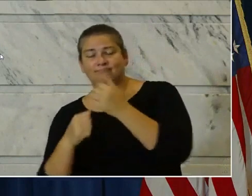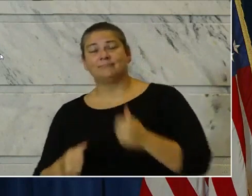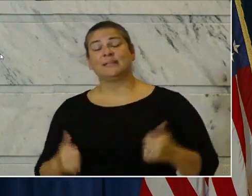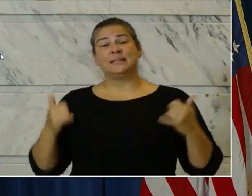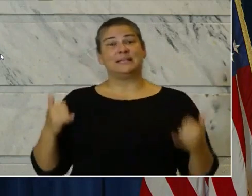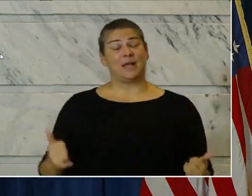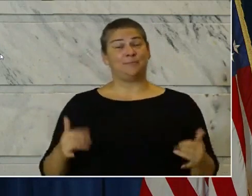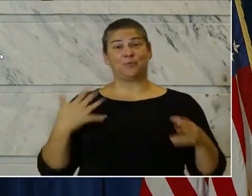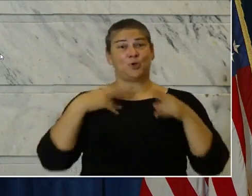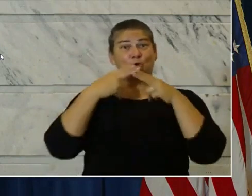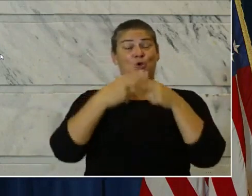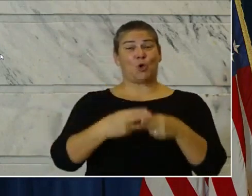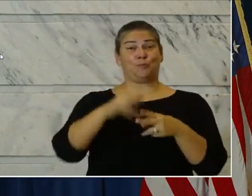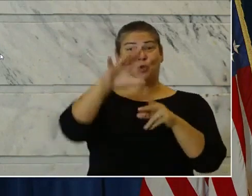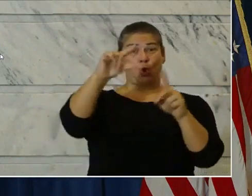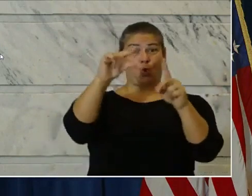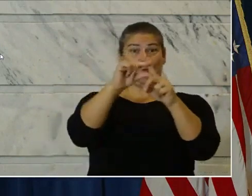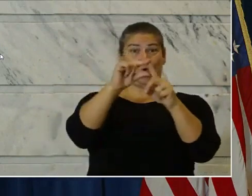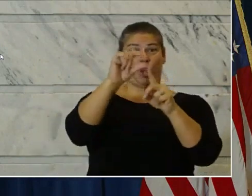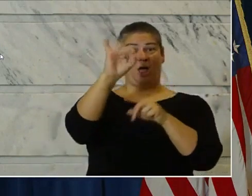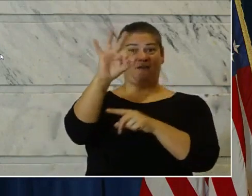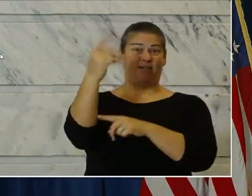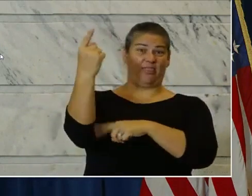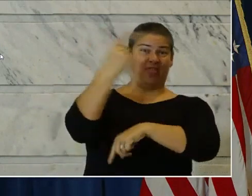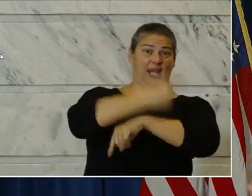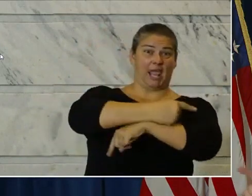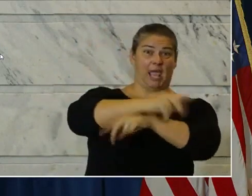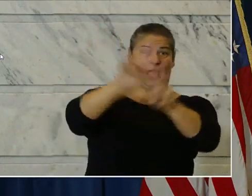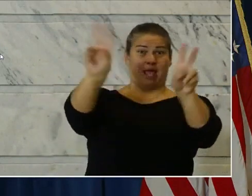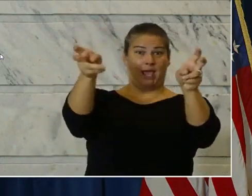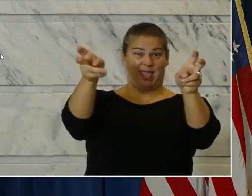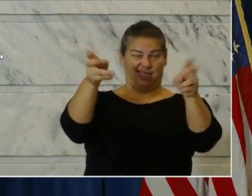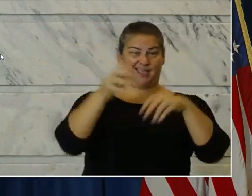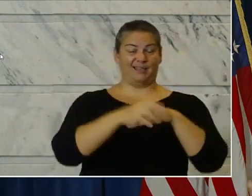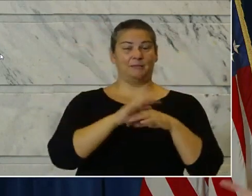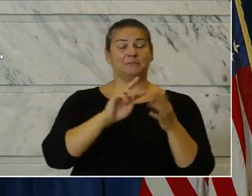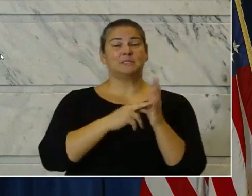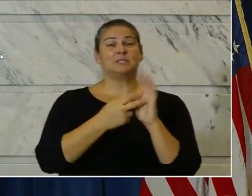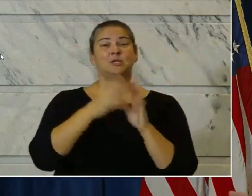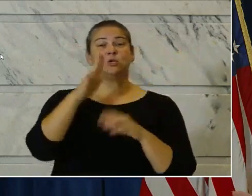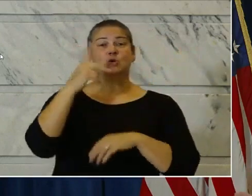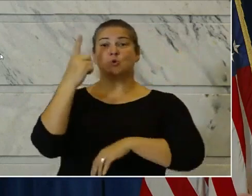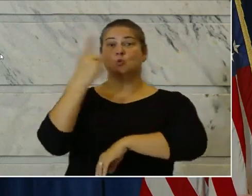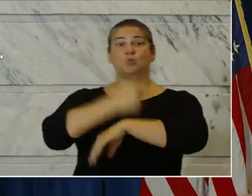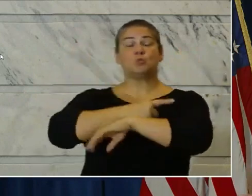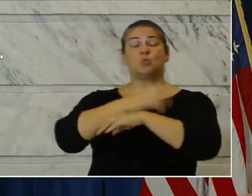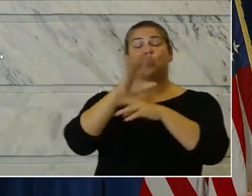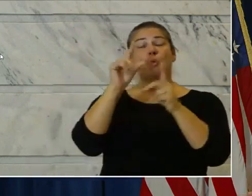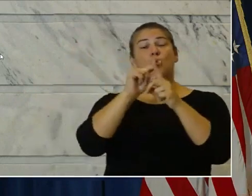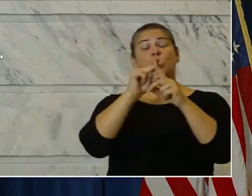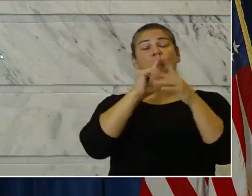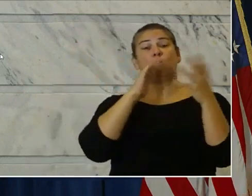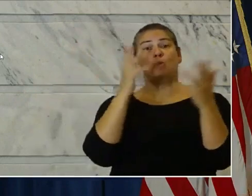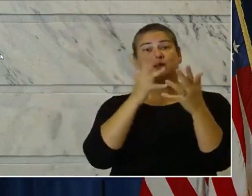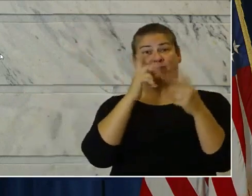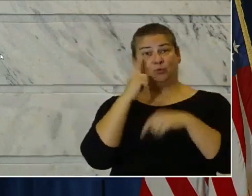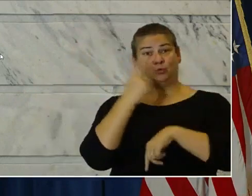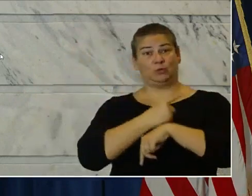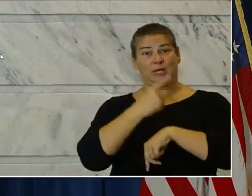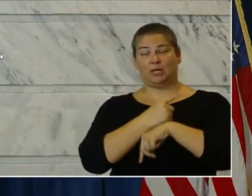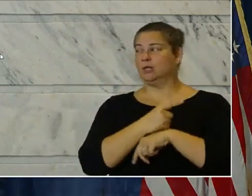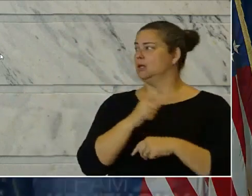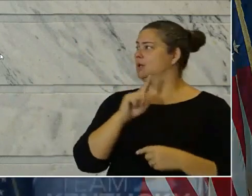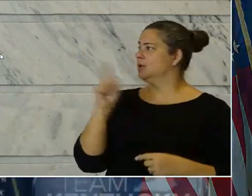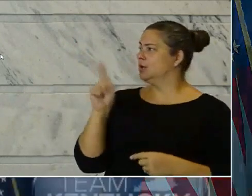I hope really sinks in to everybody watching is the word urgency. I believe